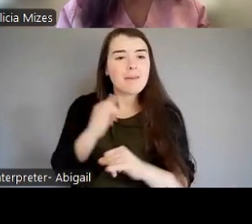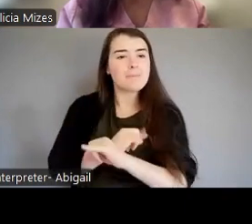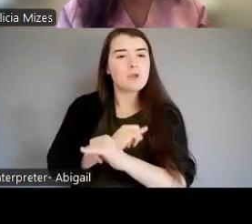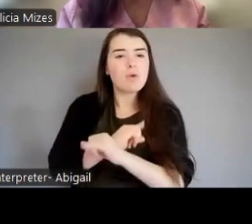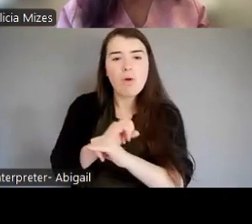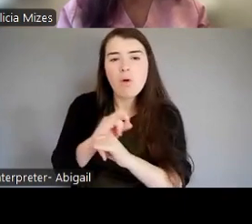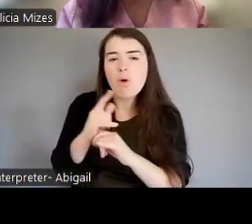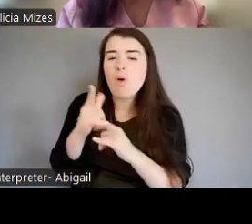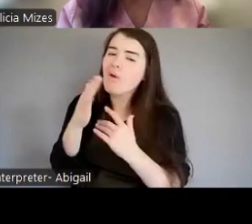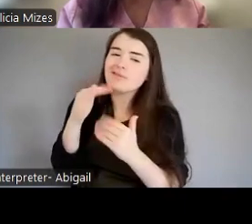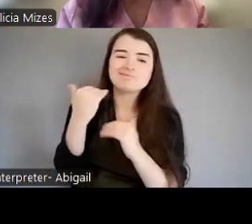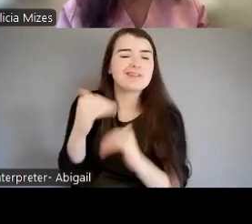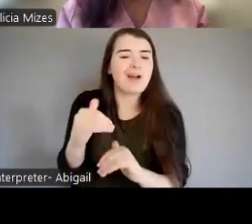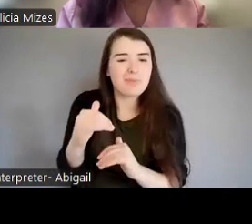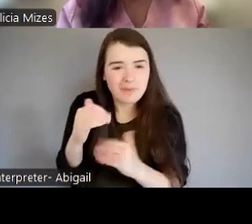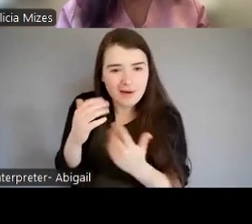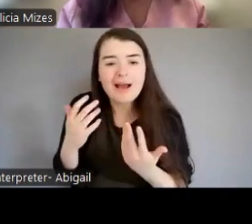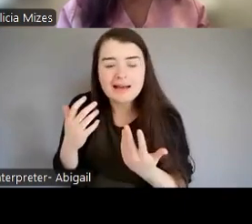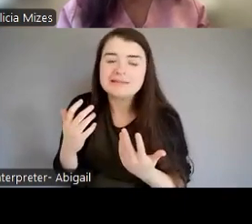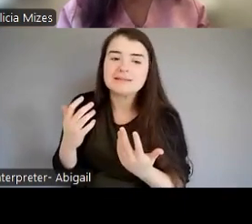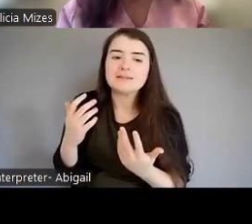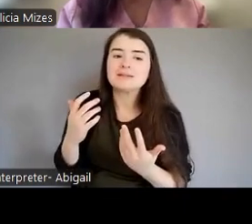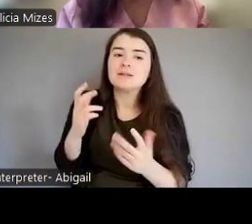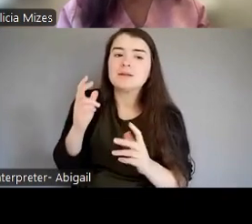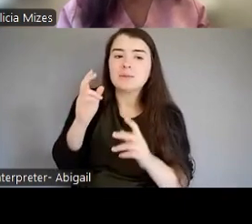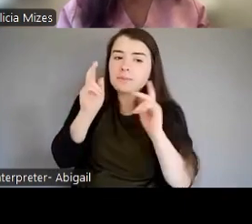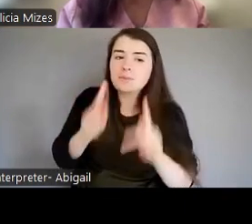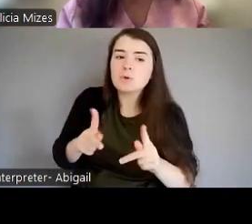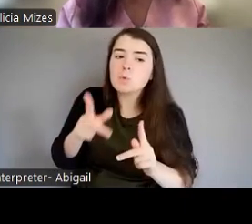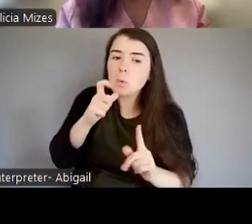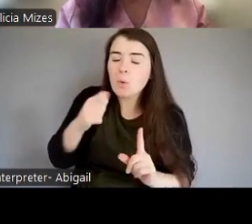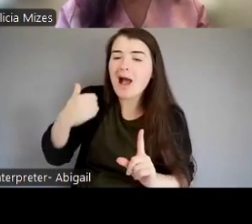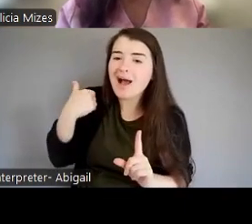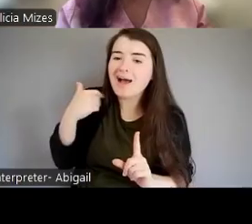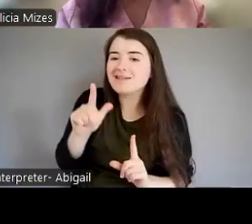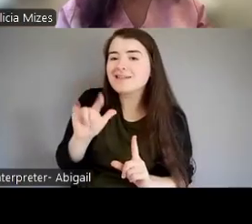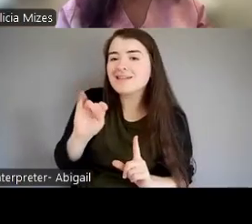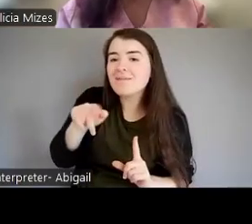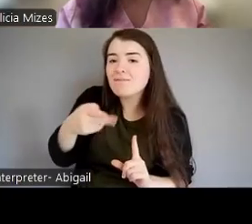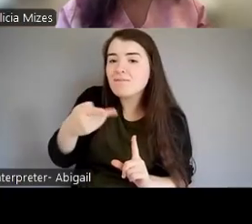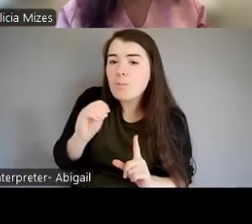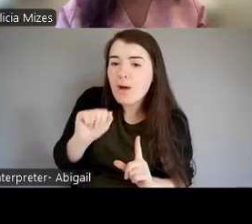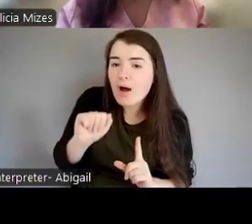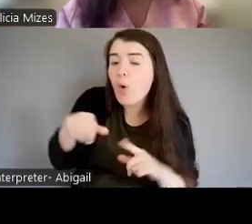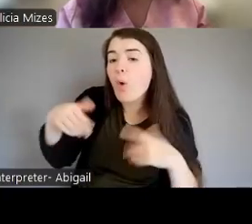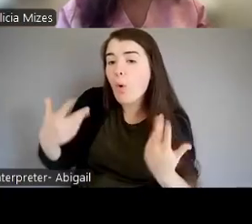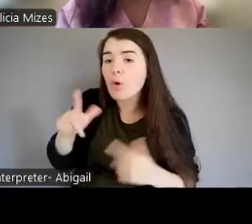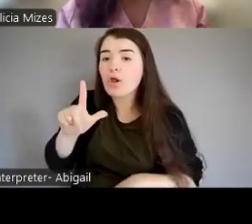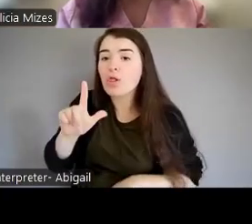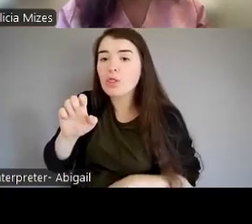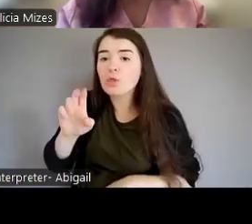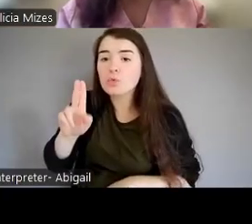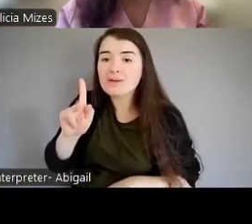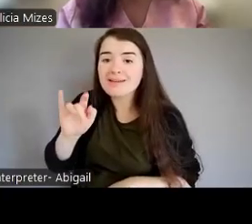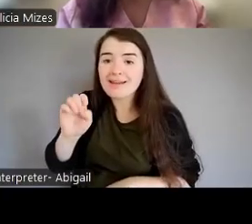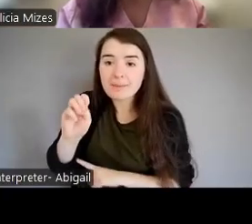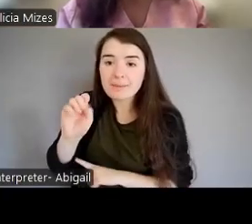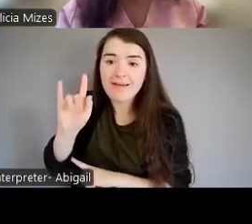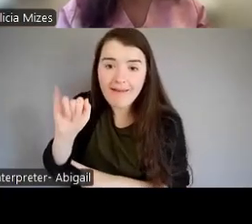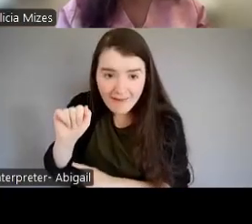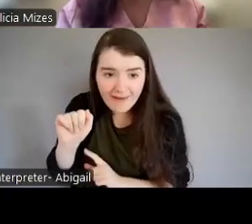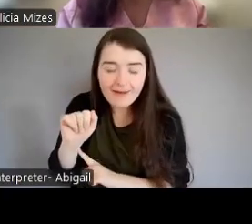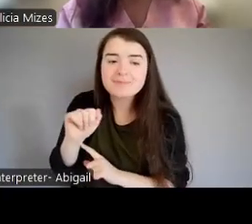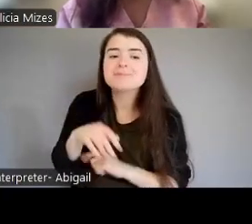transplant patients to be immunocompromised or patients with lymphoma or leukemia. People who have organ transplants and are on